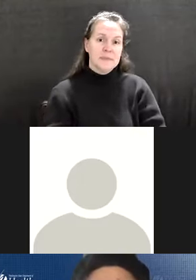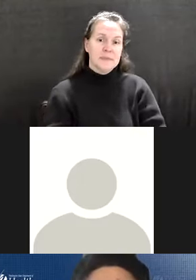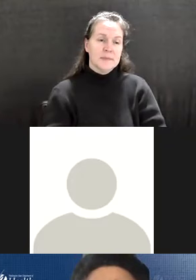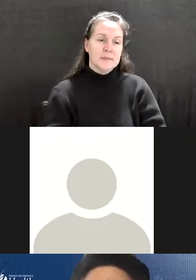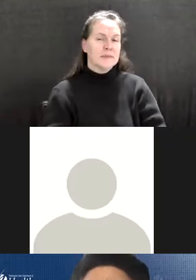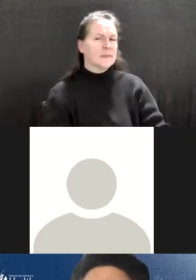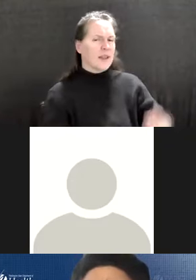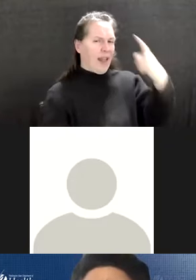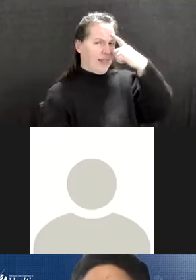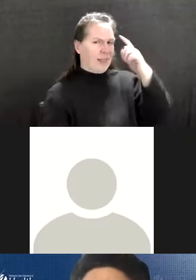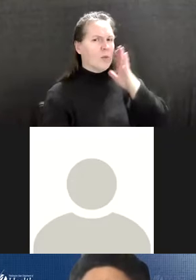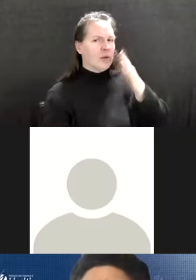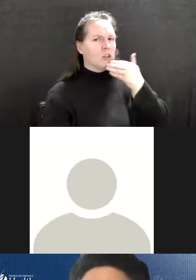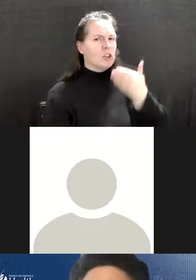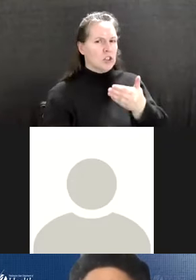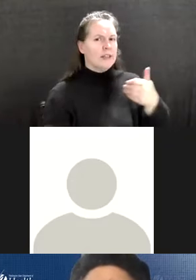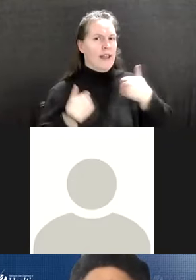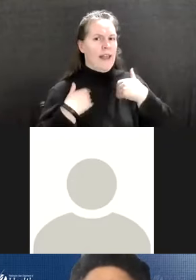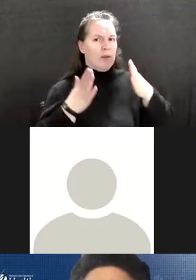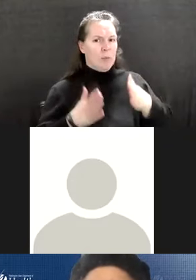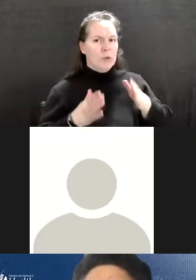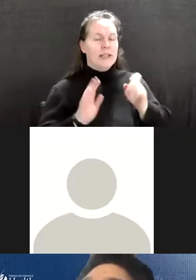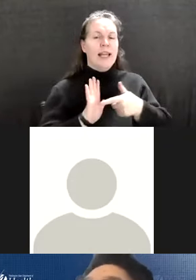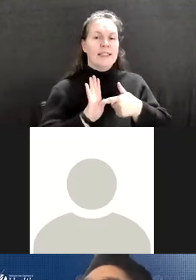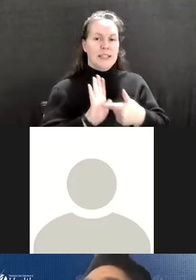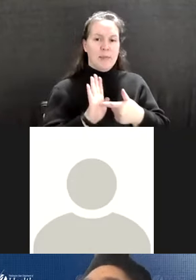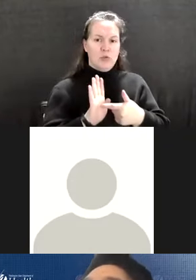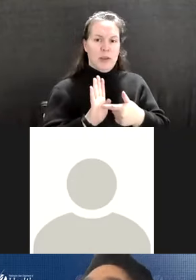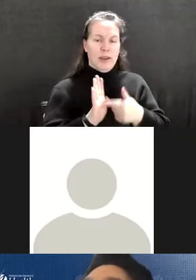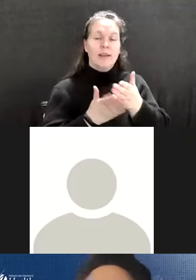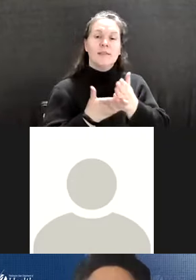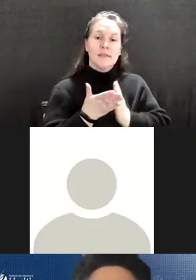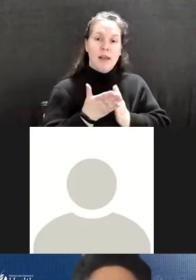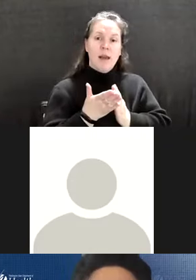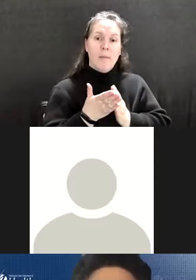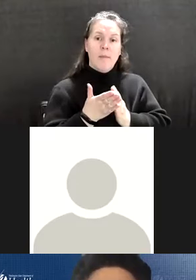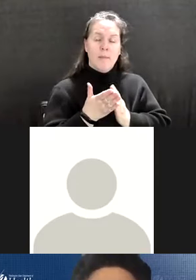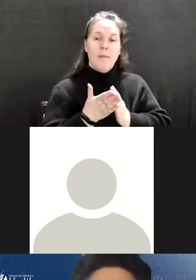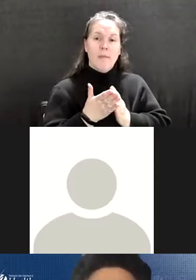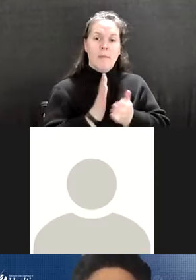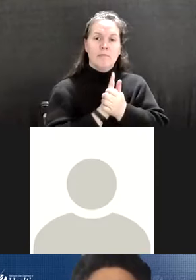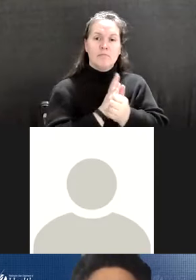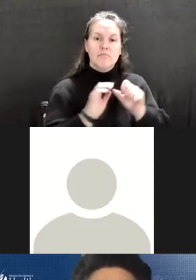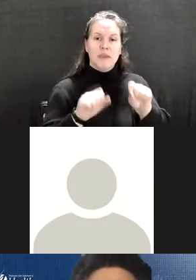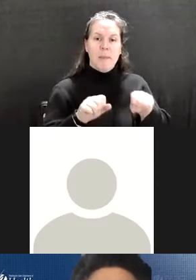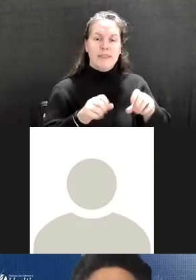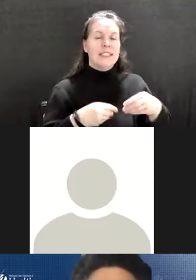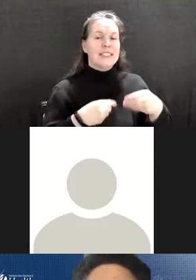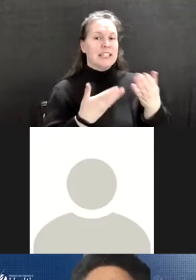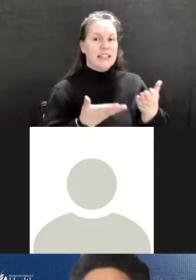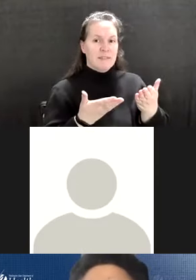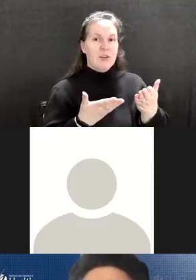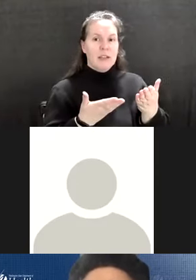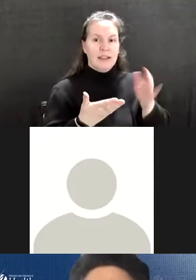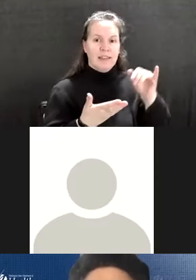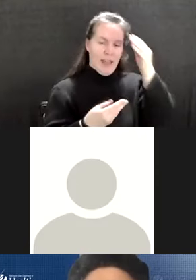I think it would be good to have someone who can demonstrate some competency towards delivering the subject matter,